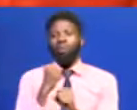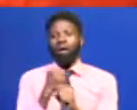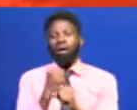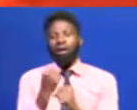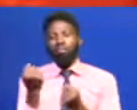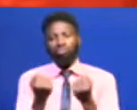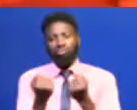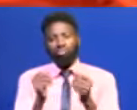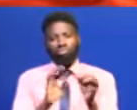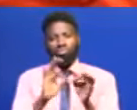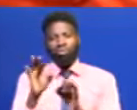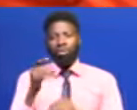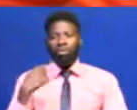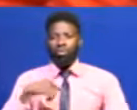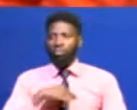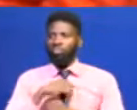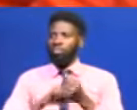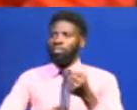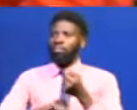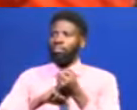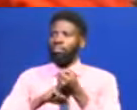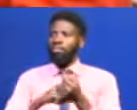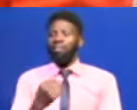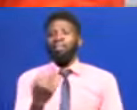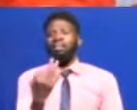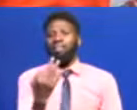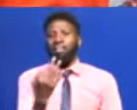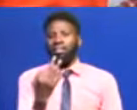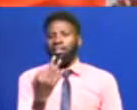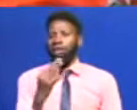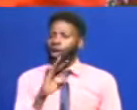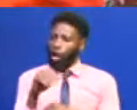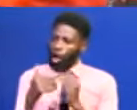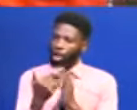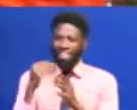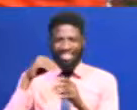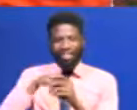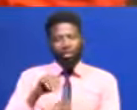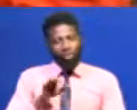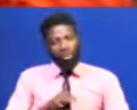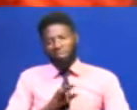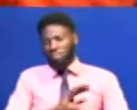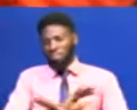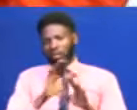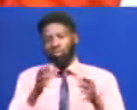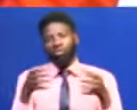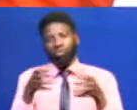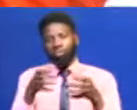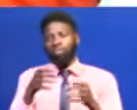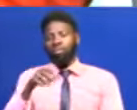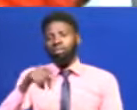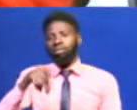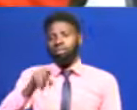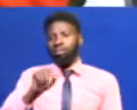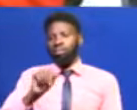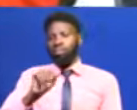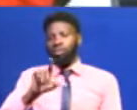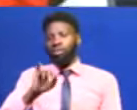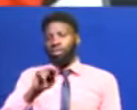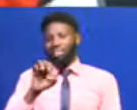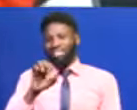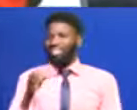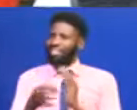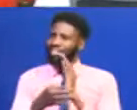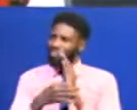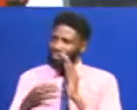yes. We are supporting three all women groups to participate in the rally. Pauline Sheghu is a big name in rallying.